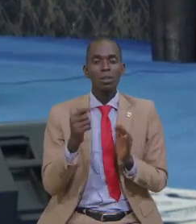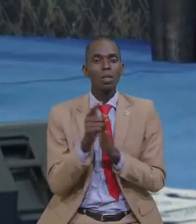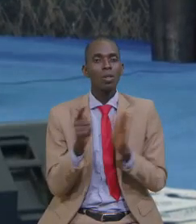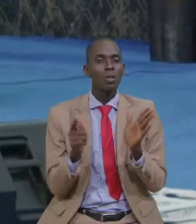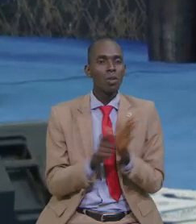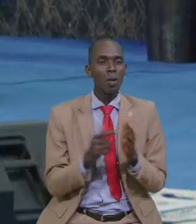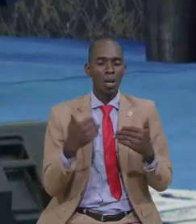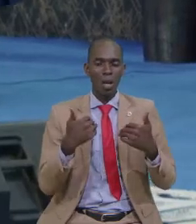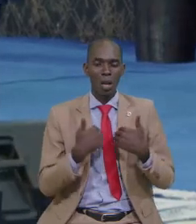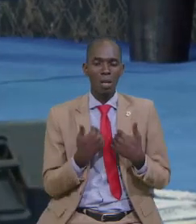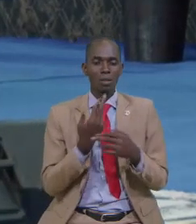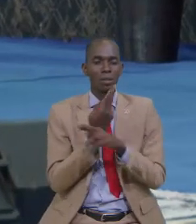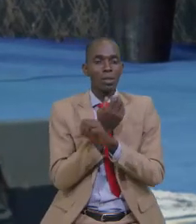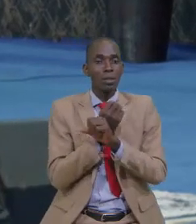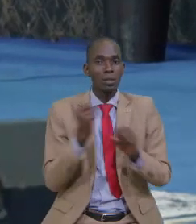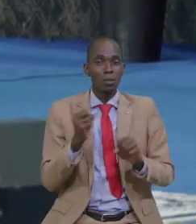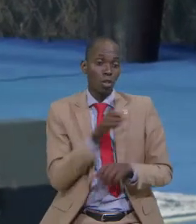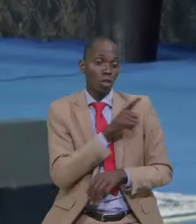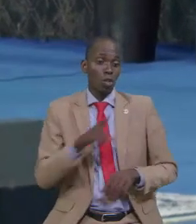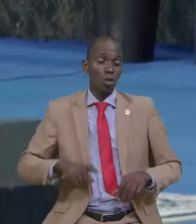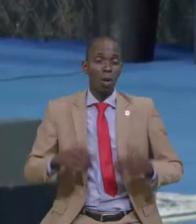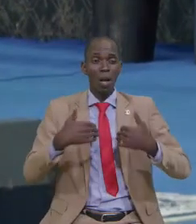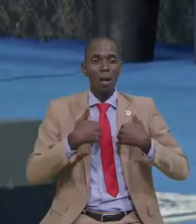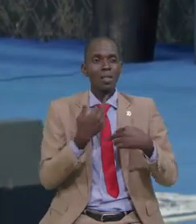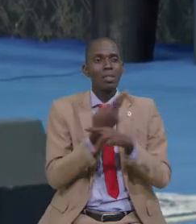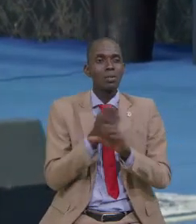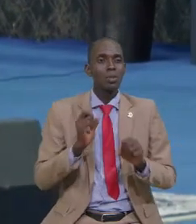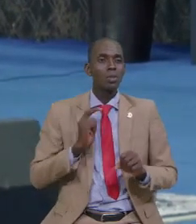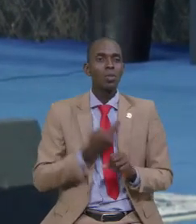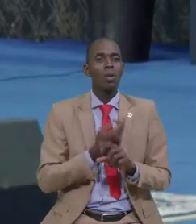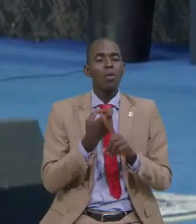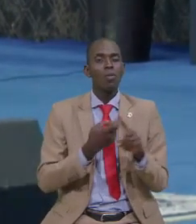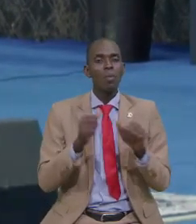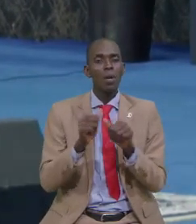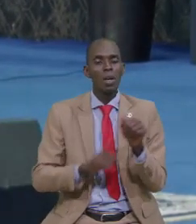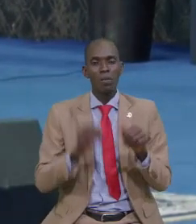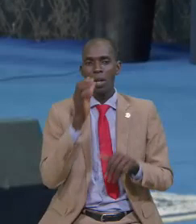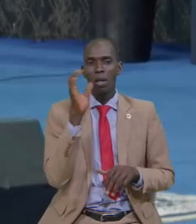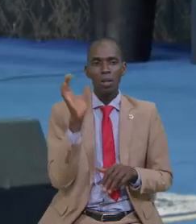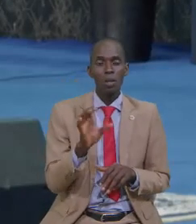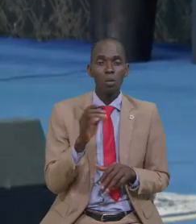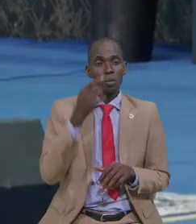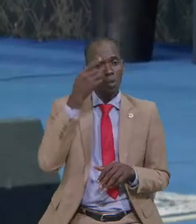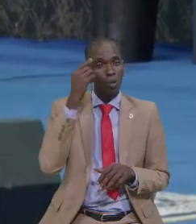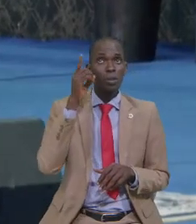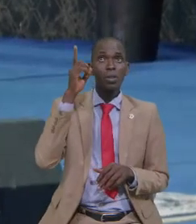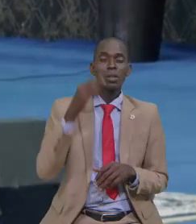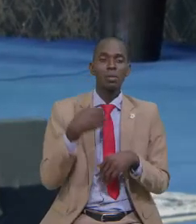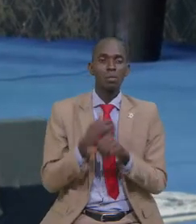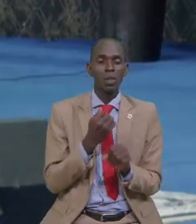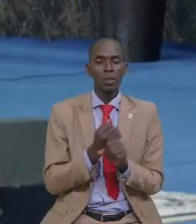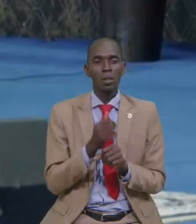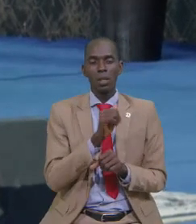redeemed us from every curse, being made a curse for us.